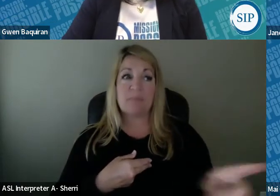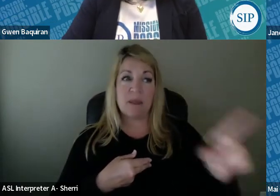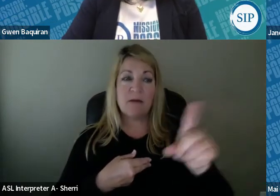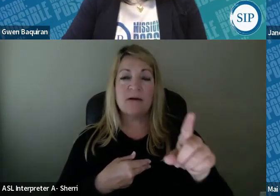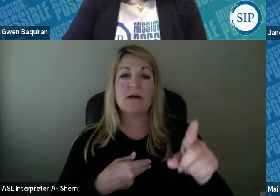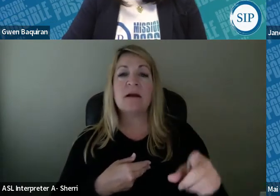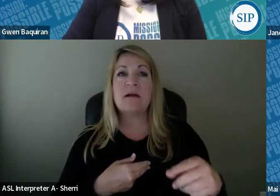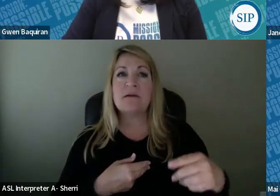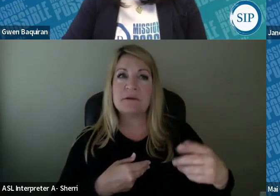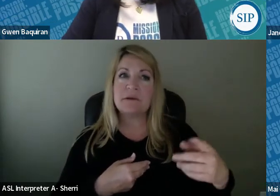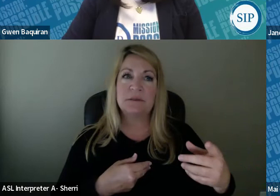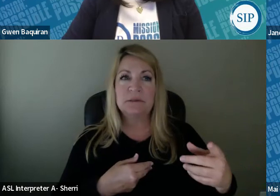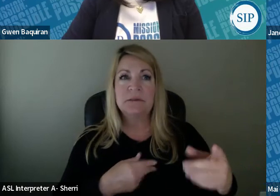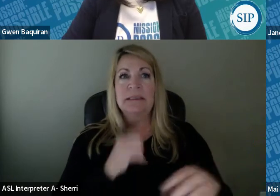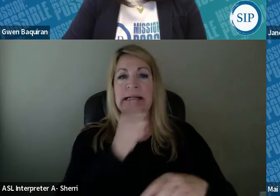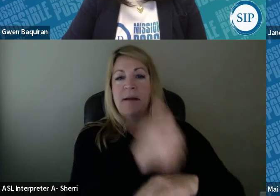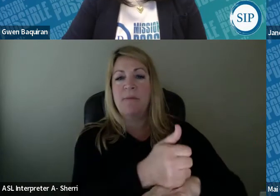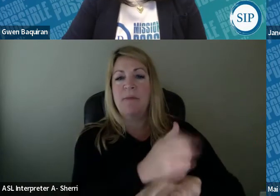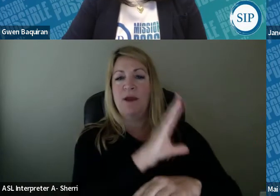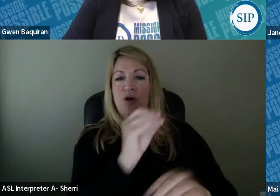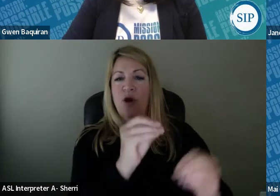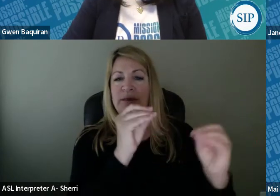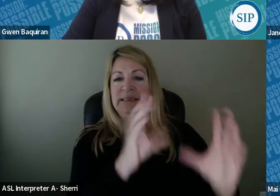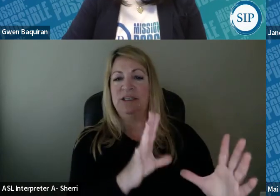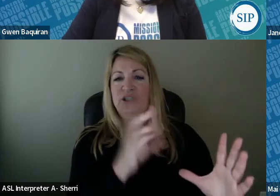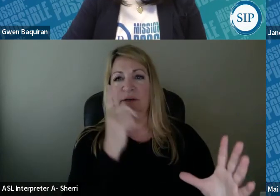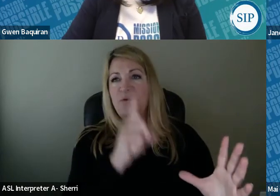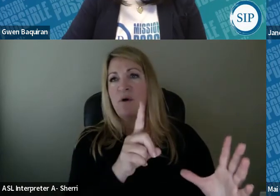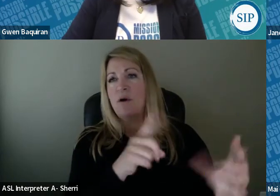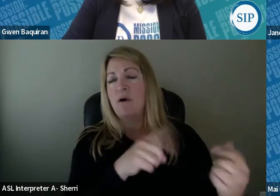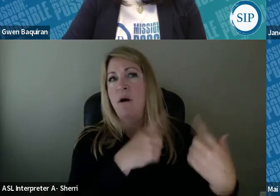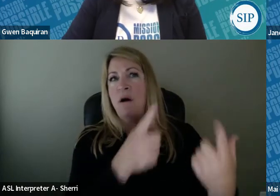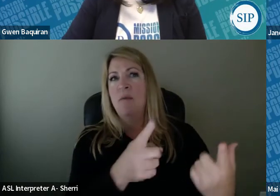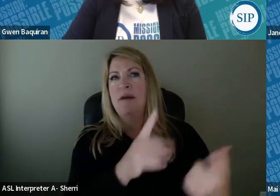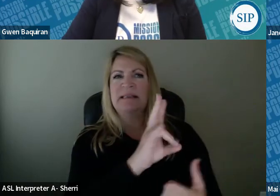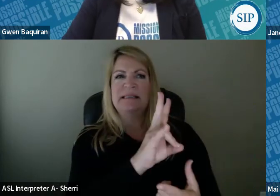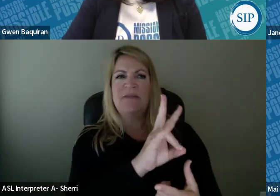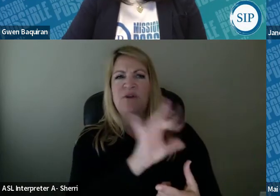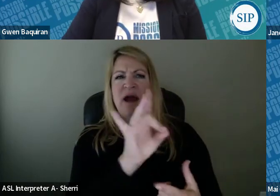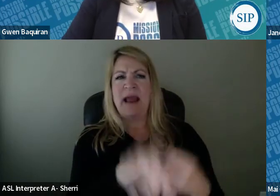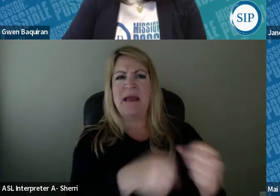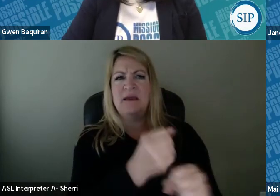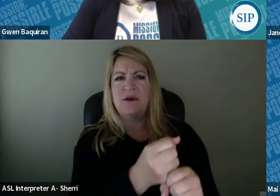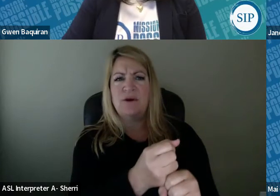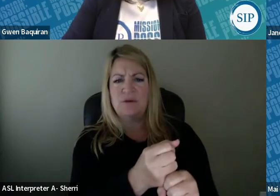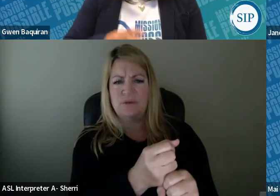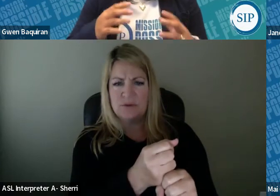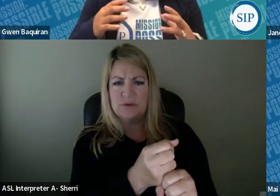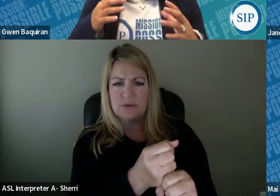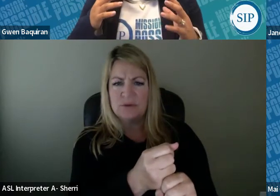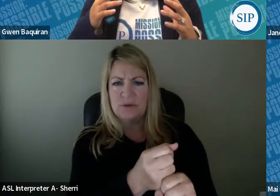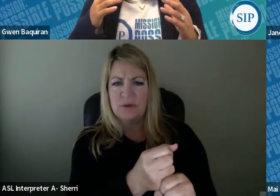been implementing co-teaching for almost like 7 or 8 years now. And that is